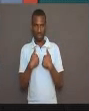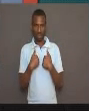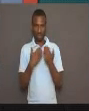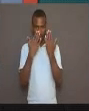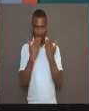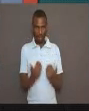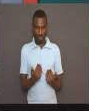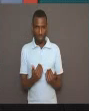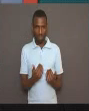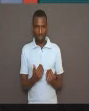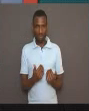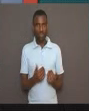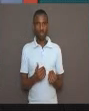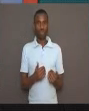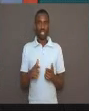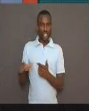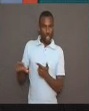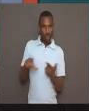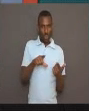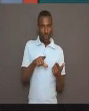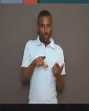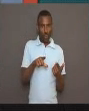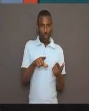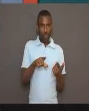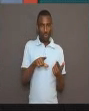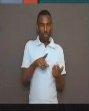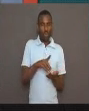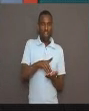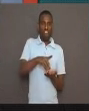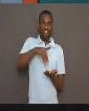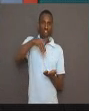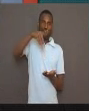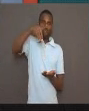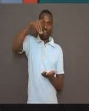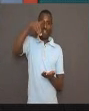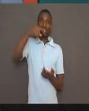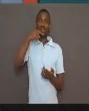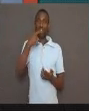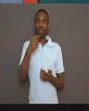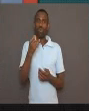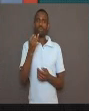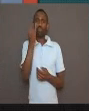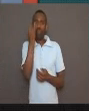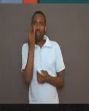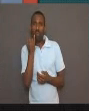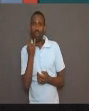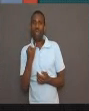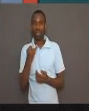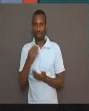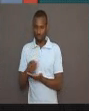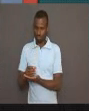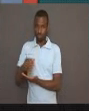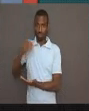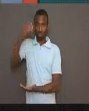Notice that the liquid rises the highest in the thinnest tube and rises